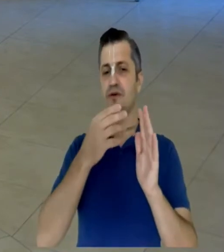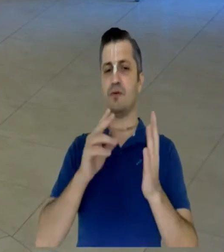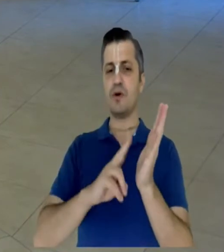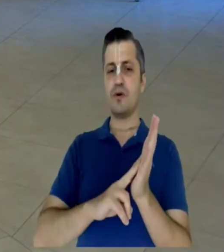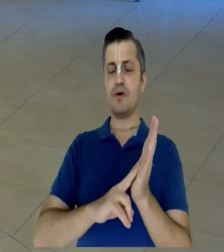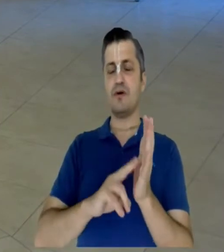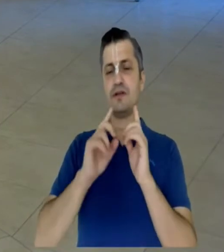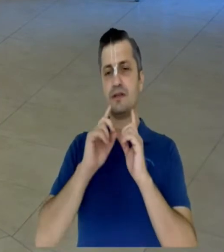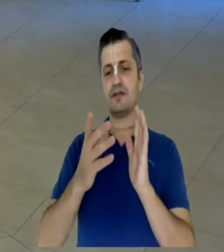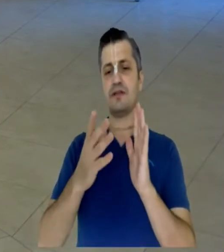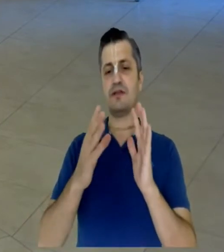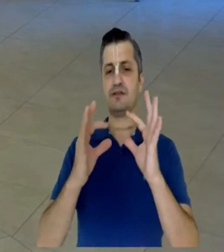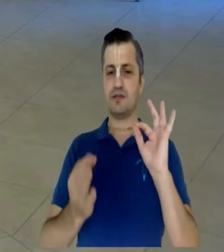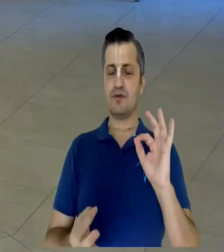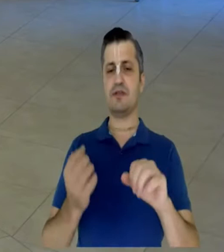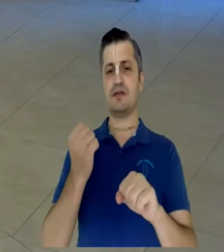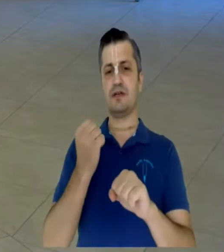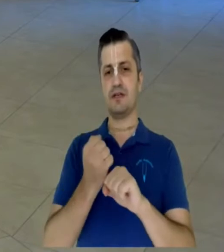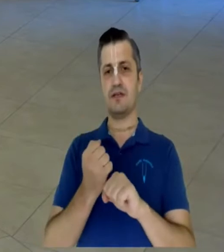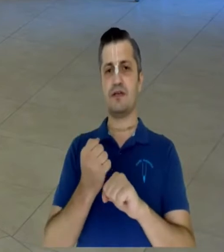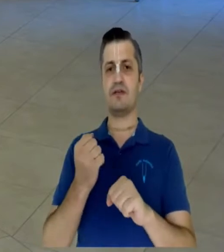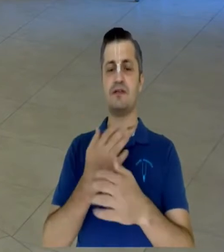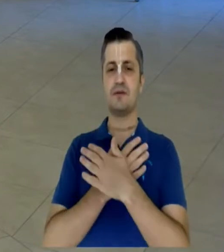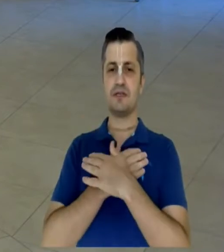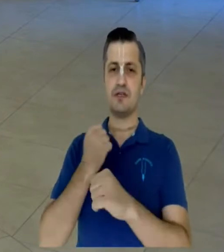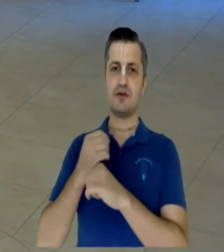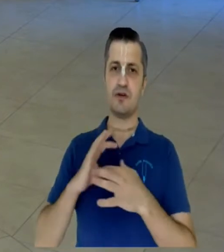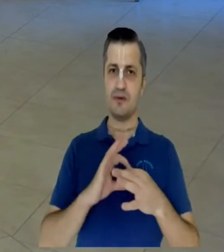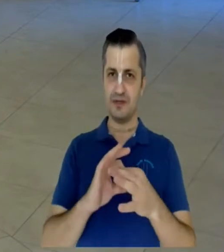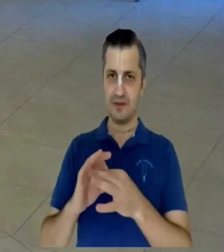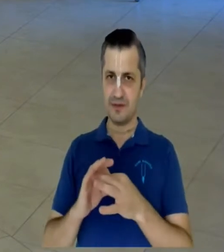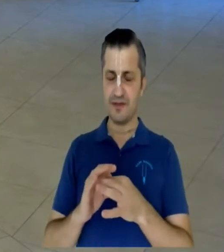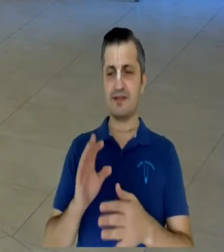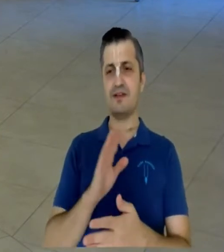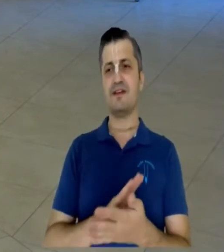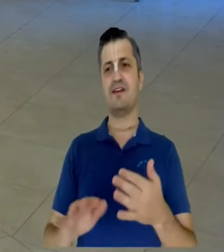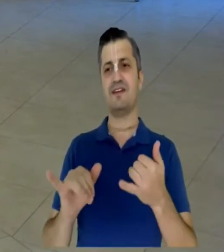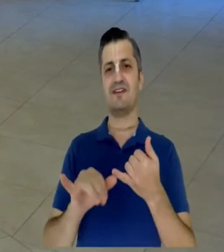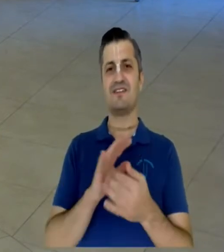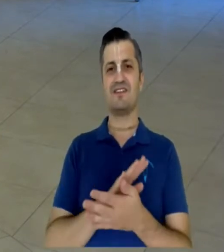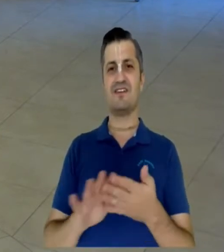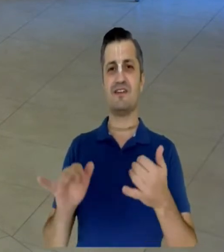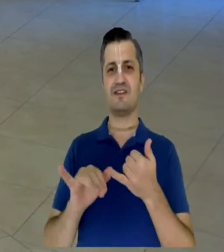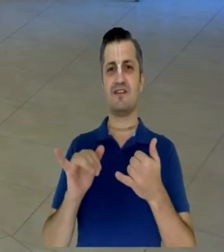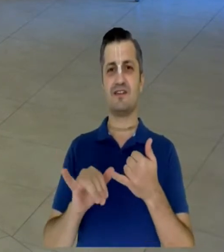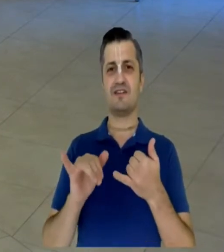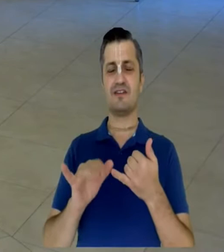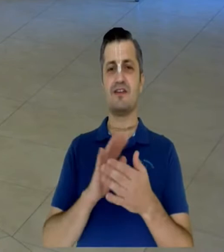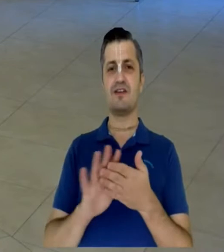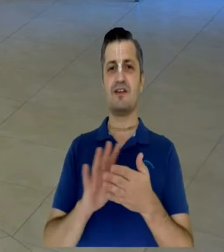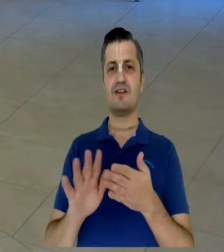Krishna Krishna Krishna Hare Hare Hare Rama Rama Rama Hare